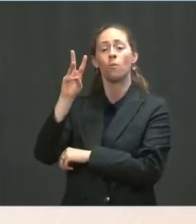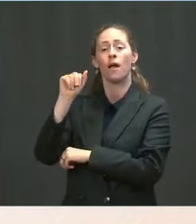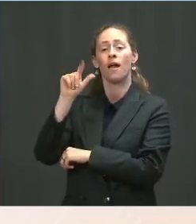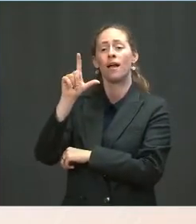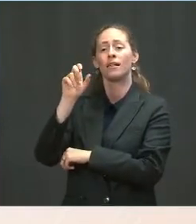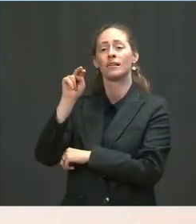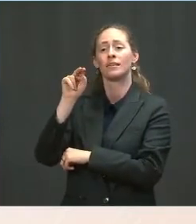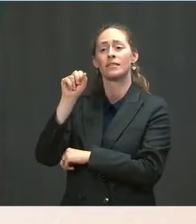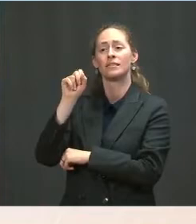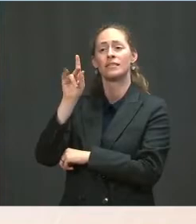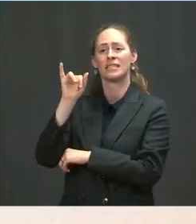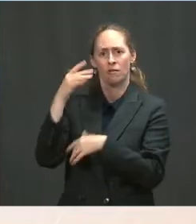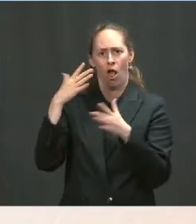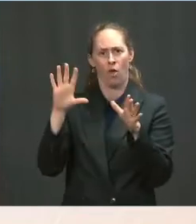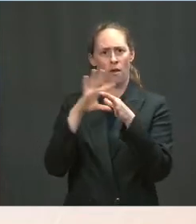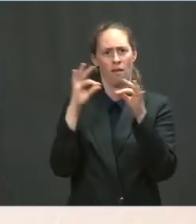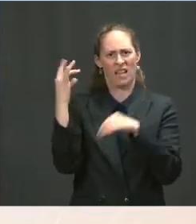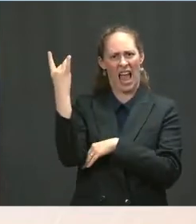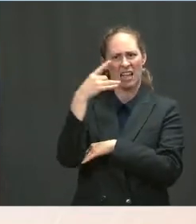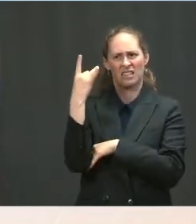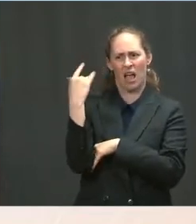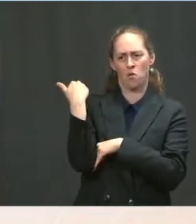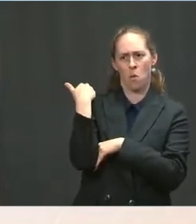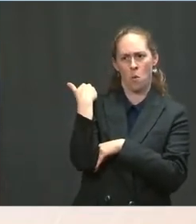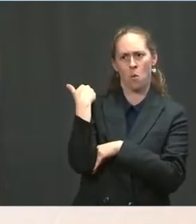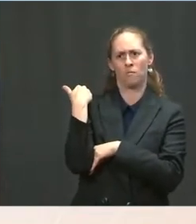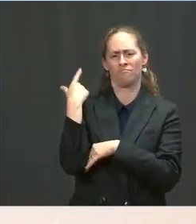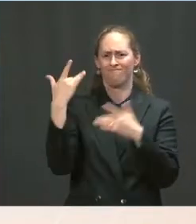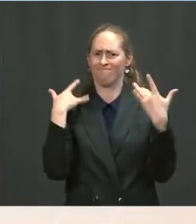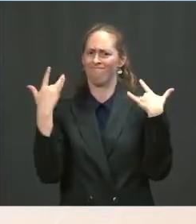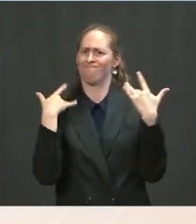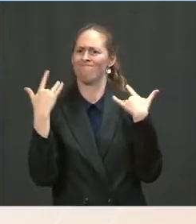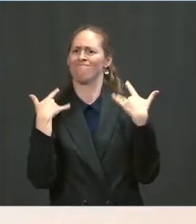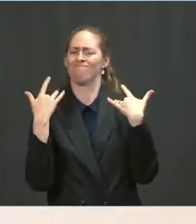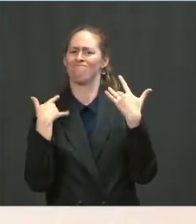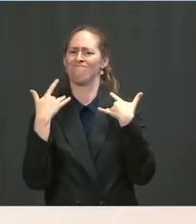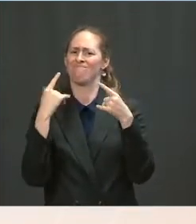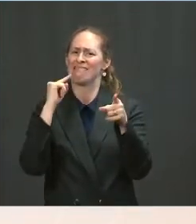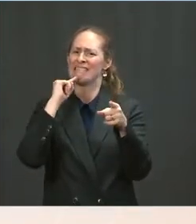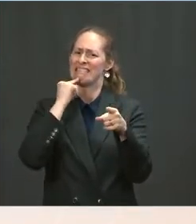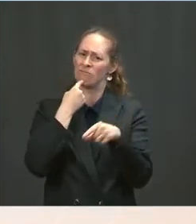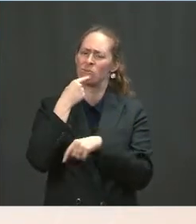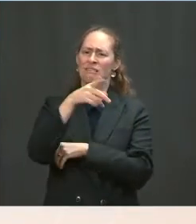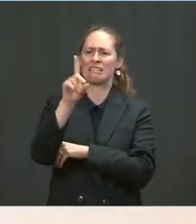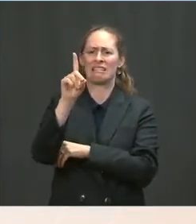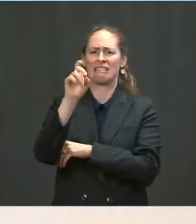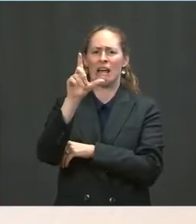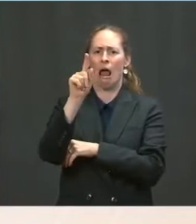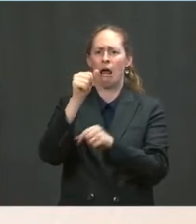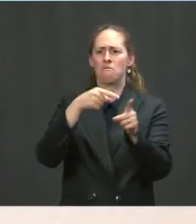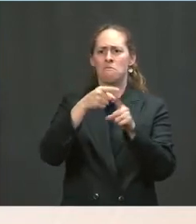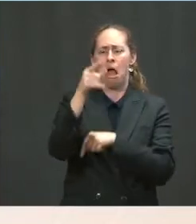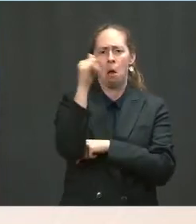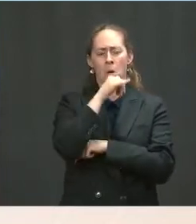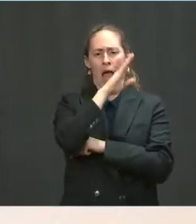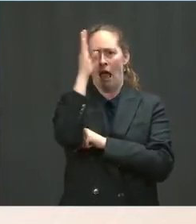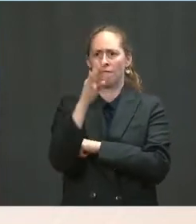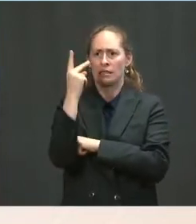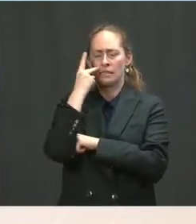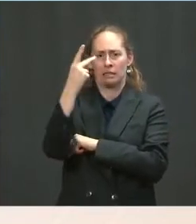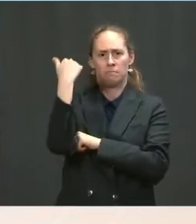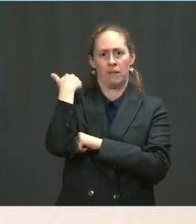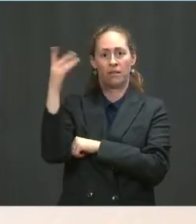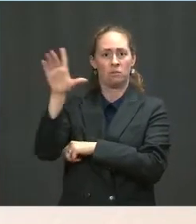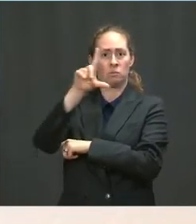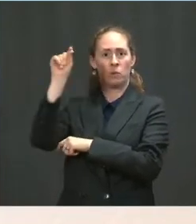most infectious respiratory disease she has seen in the last 20 years, her 20 years of her career. Our